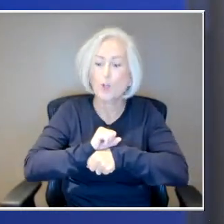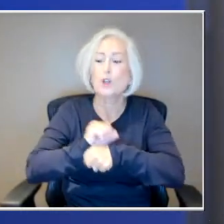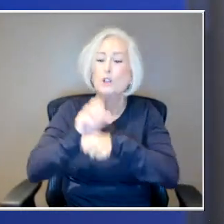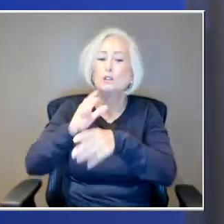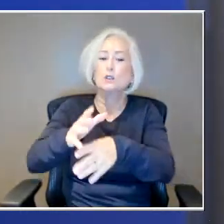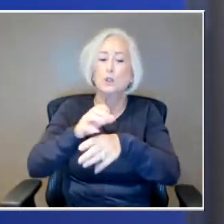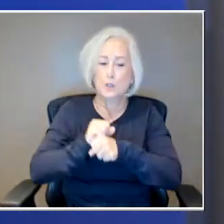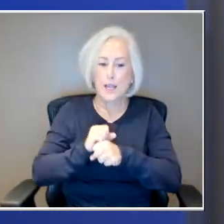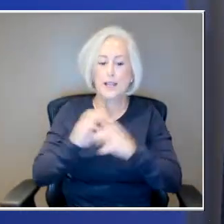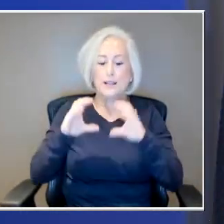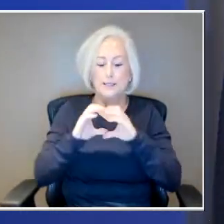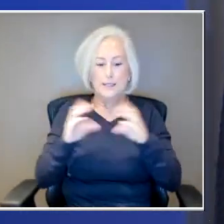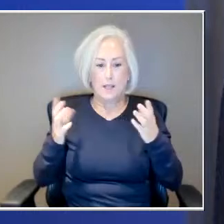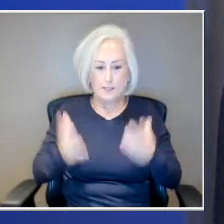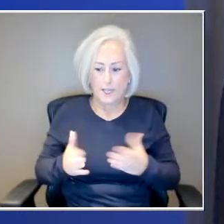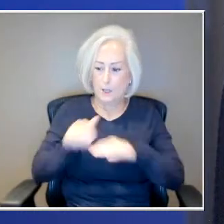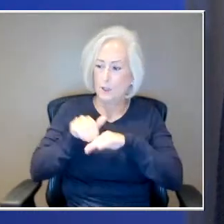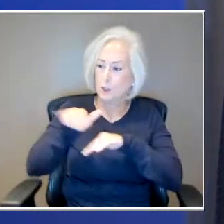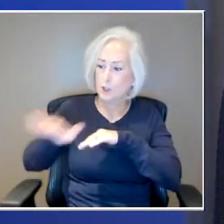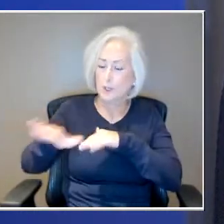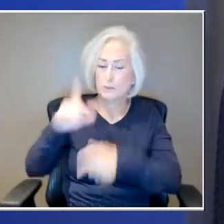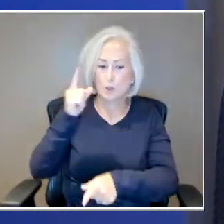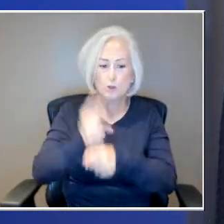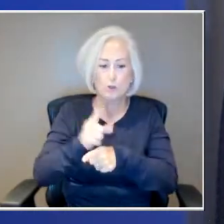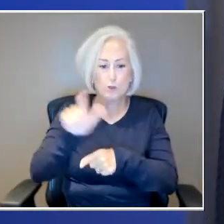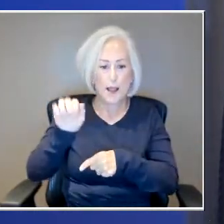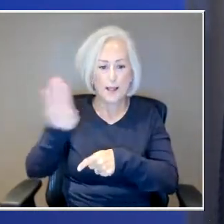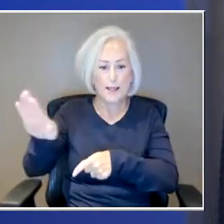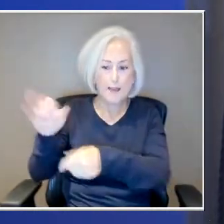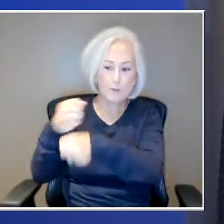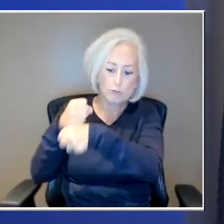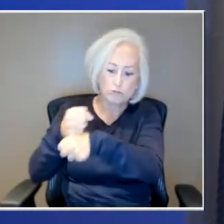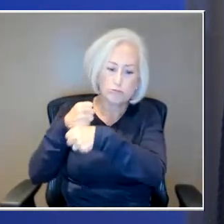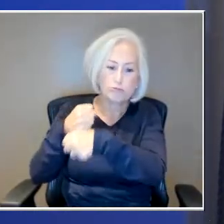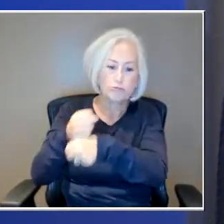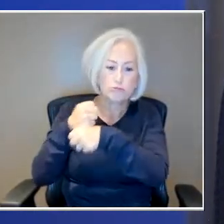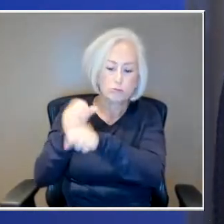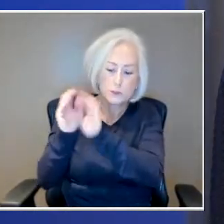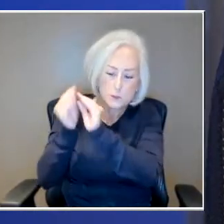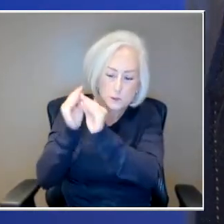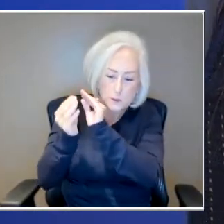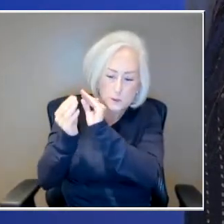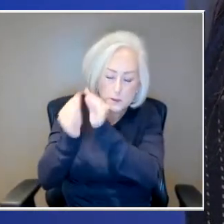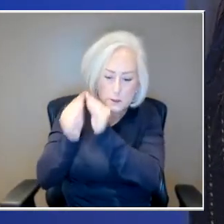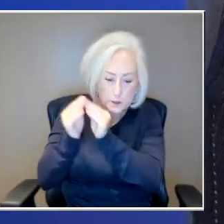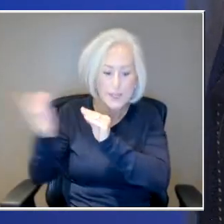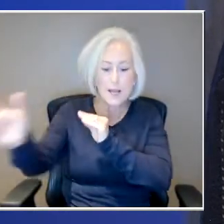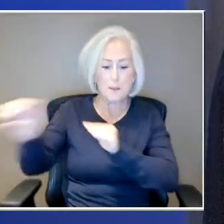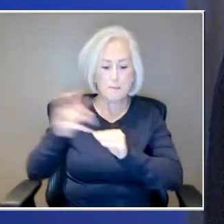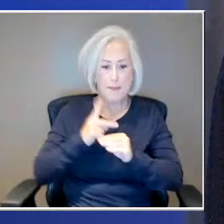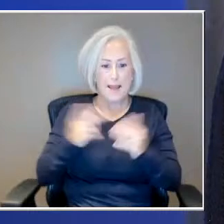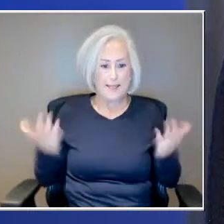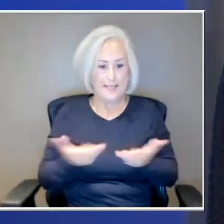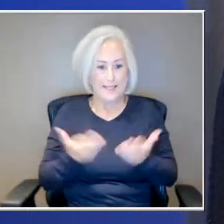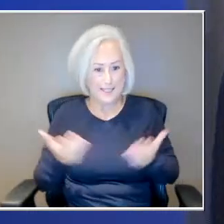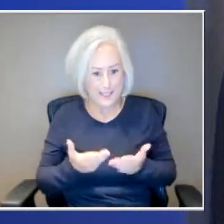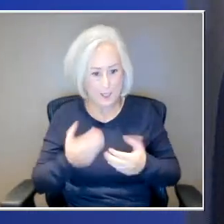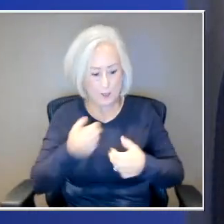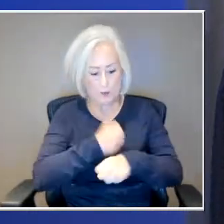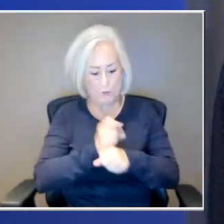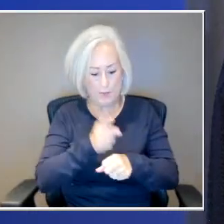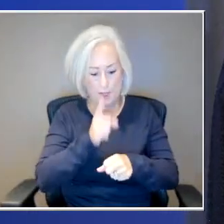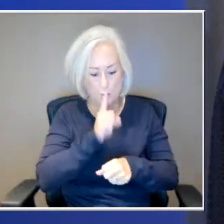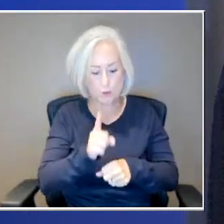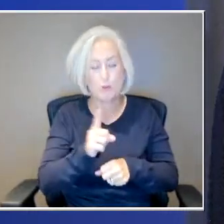lab for manufacturing, and then a really very rigorous process from the manufacturers to ensure that it makes it back to us